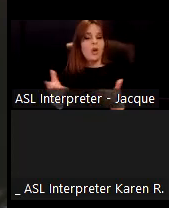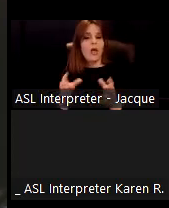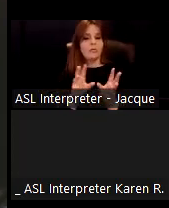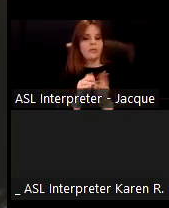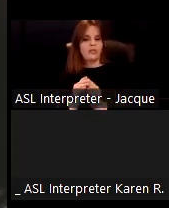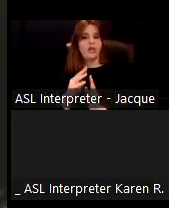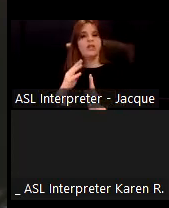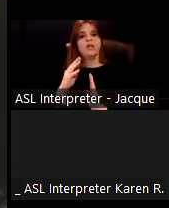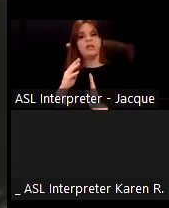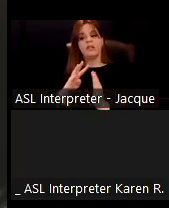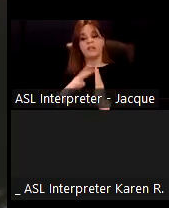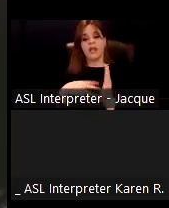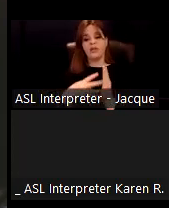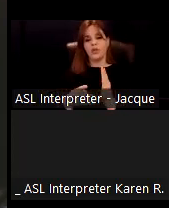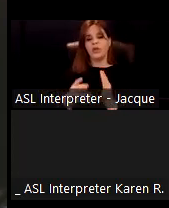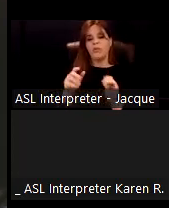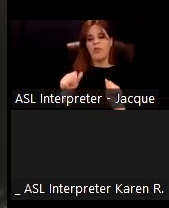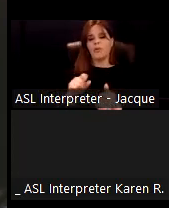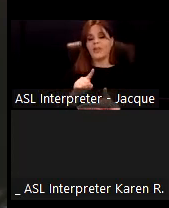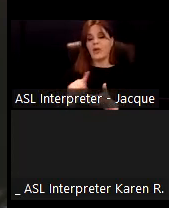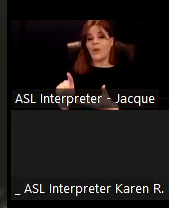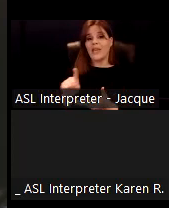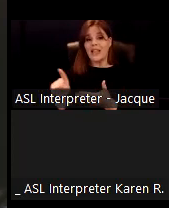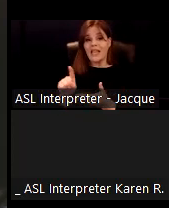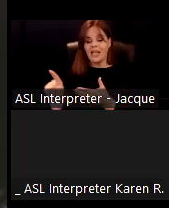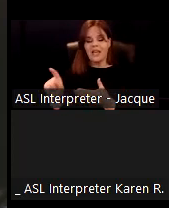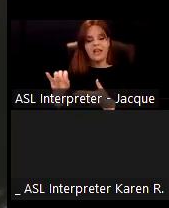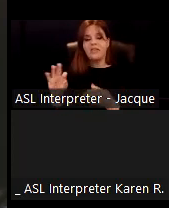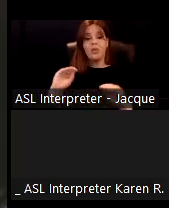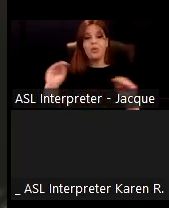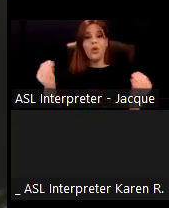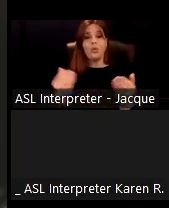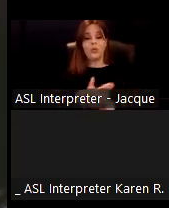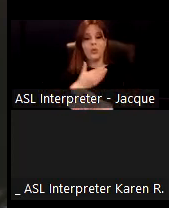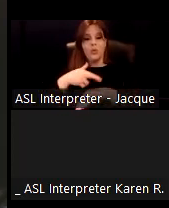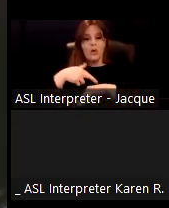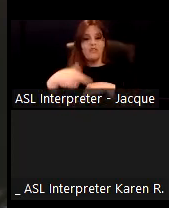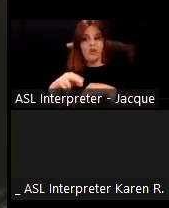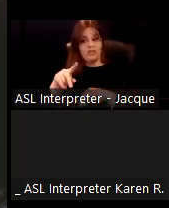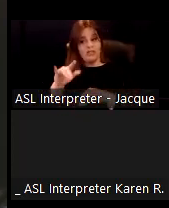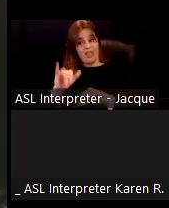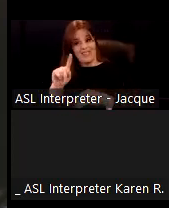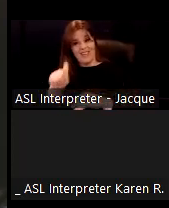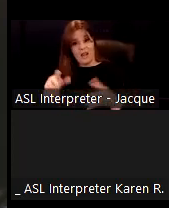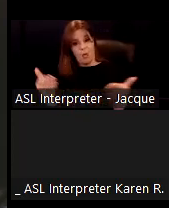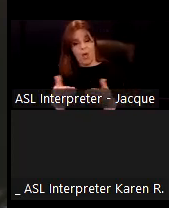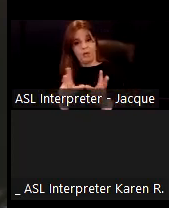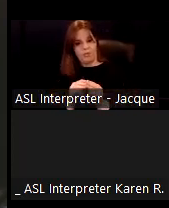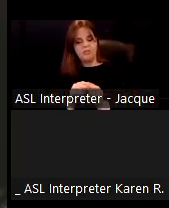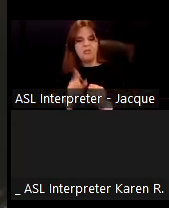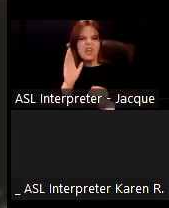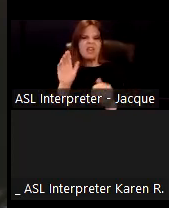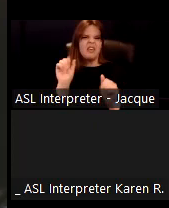scheduled probably weekly. If there are no new referrals that need a welcome session, it could be